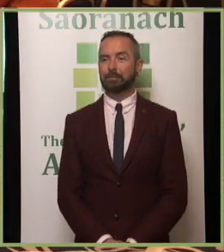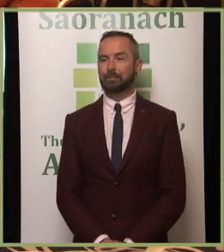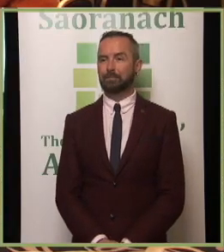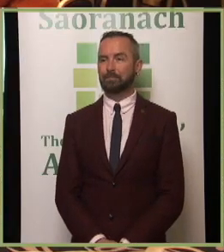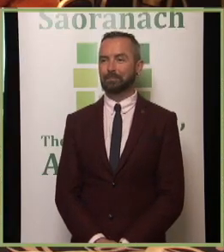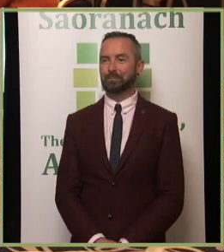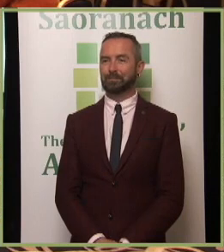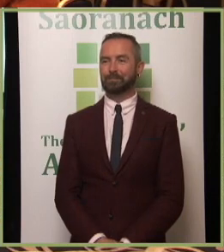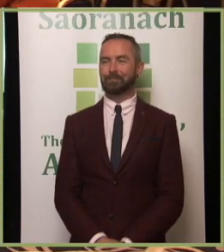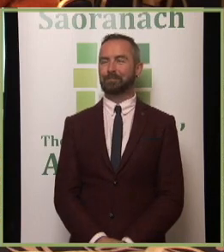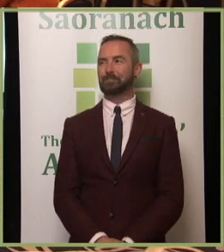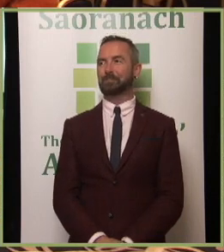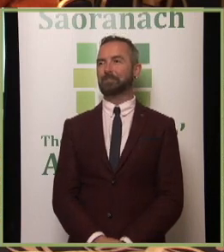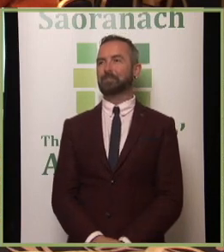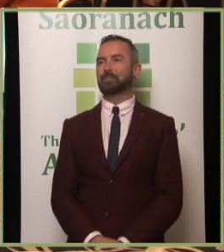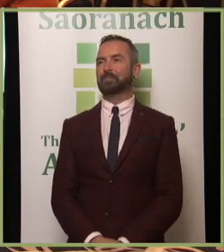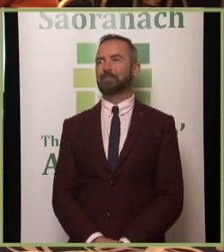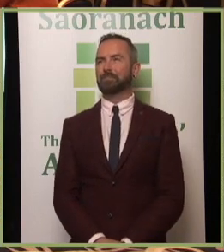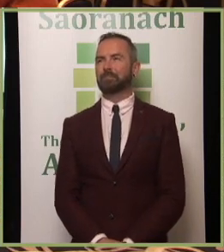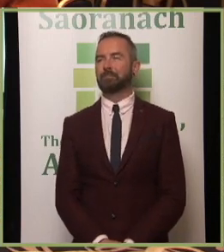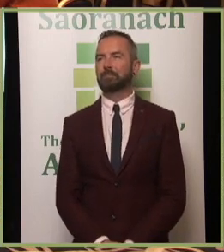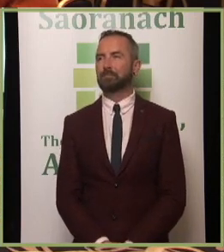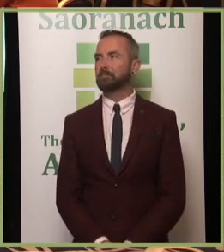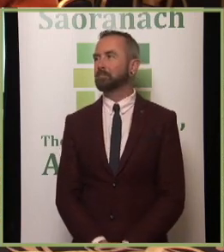Okay, sorry, Jenny, can we get the mic to Jenny, please?